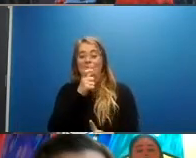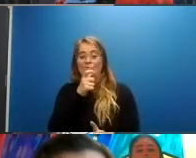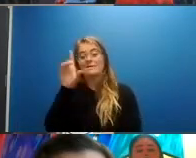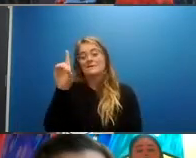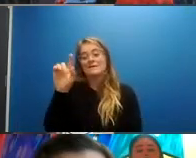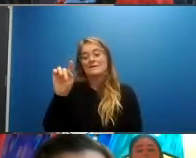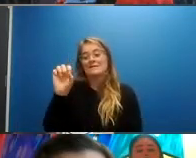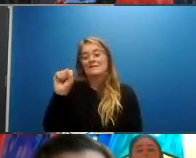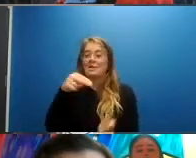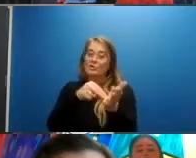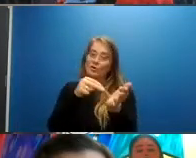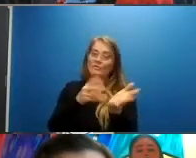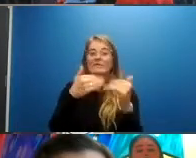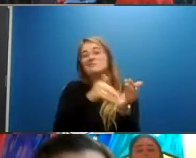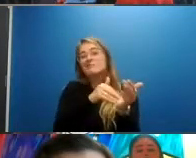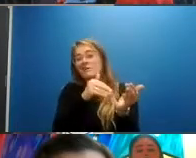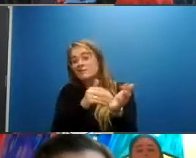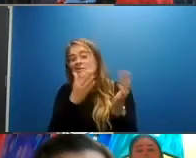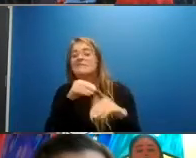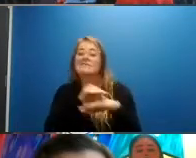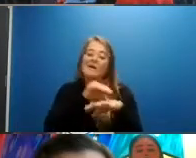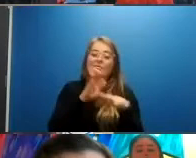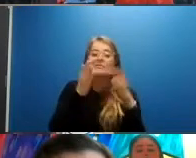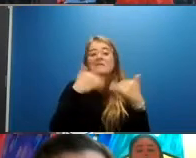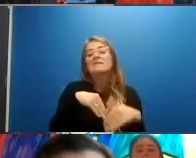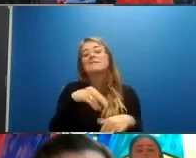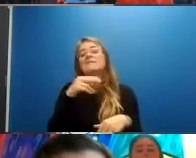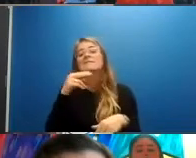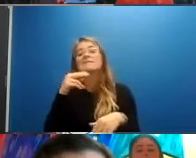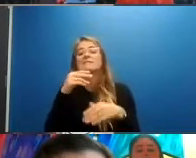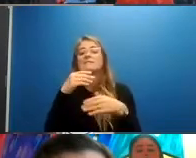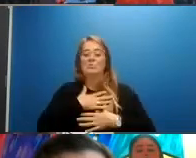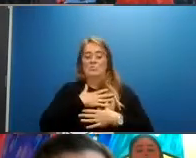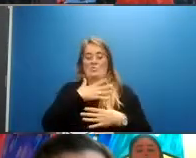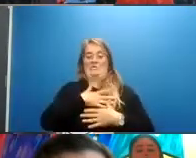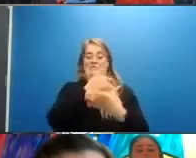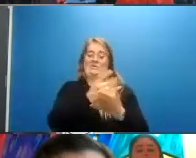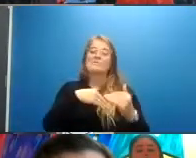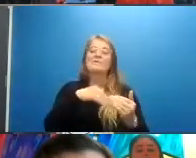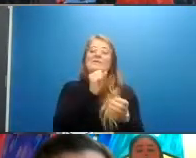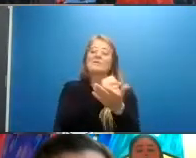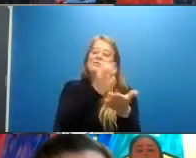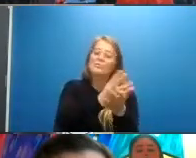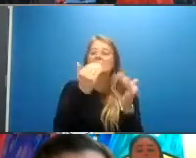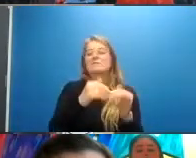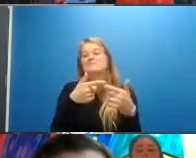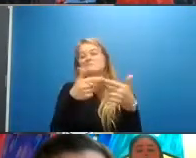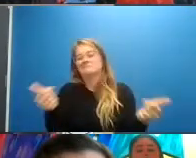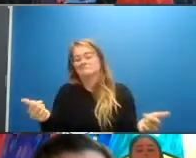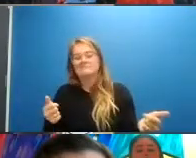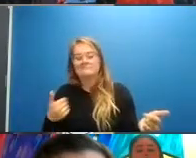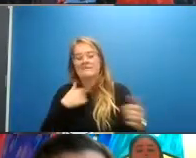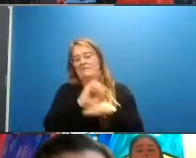side: nurses, doctors, NPs, counselors, dietetics, respiratory therapists, social workers. We